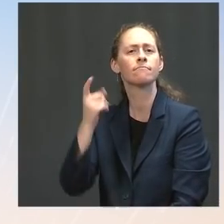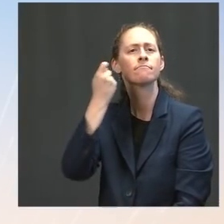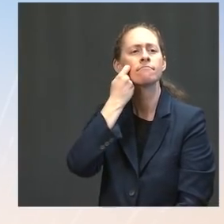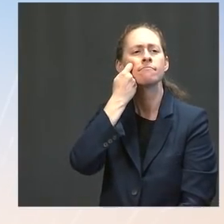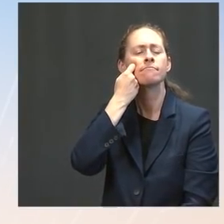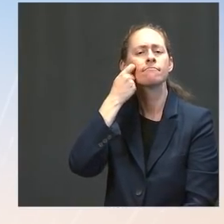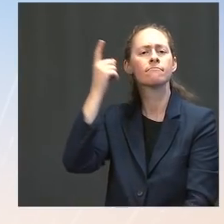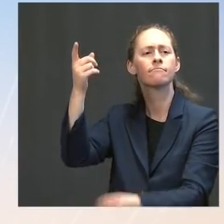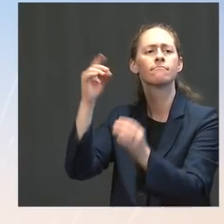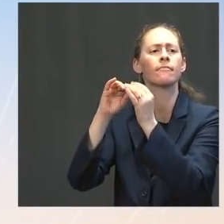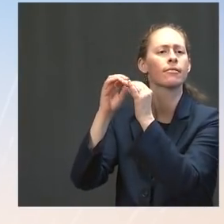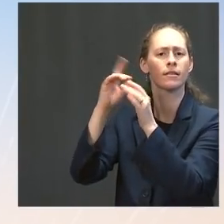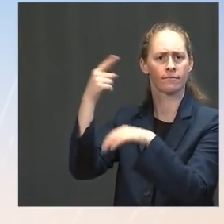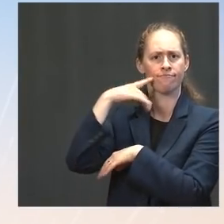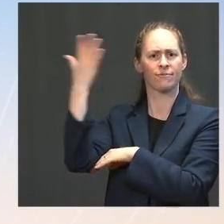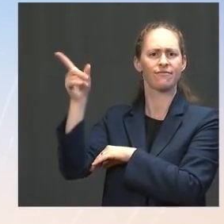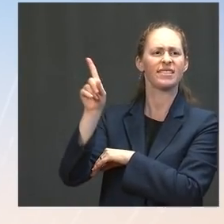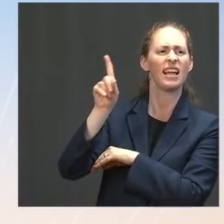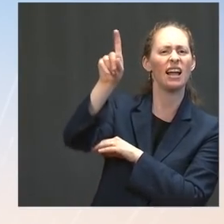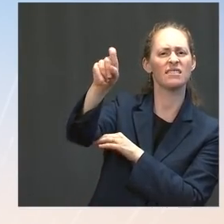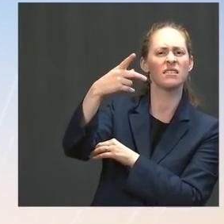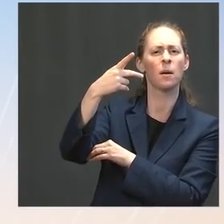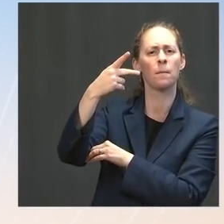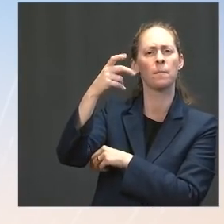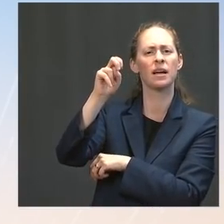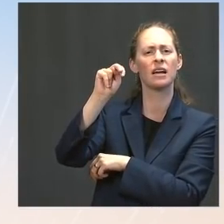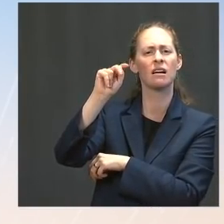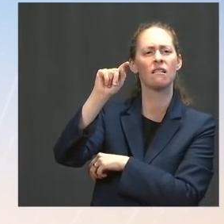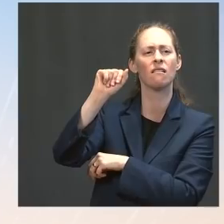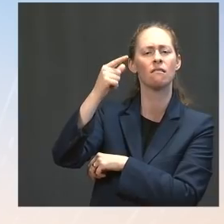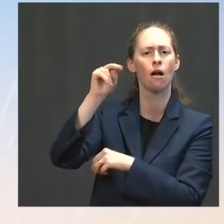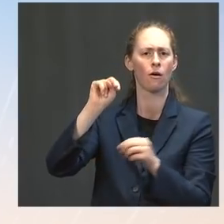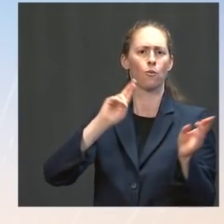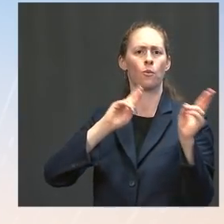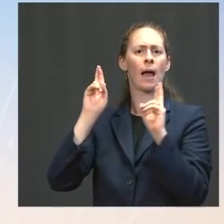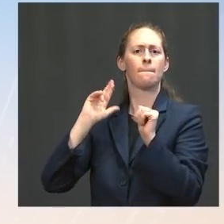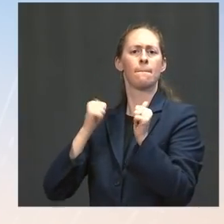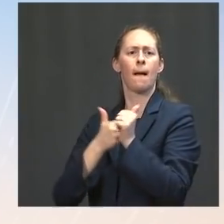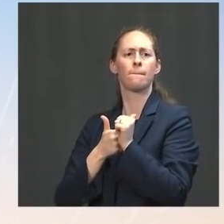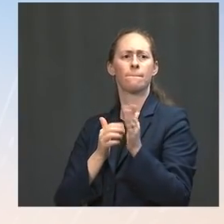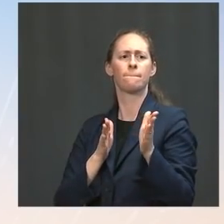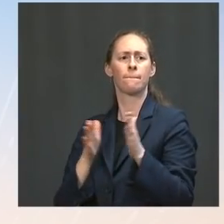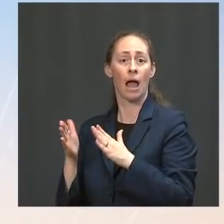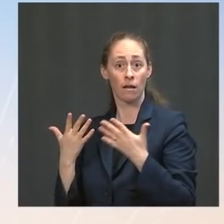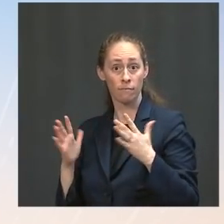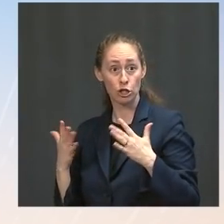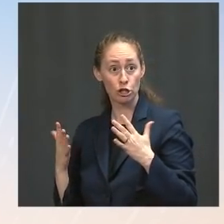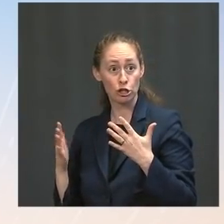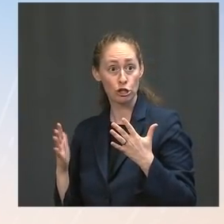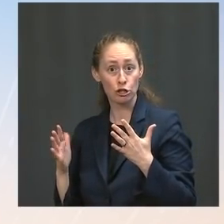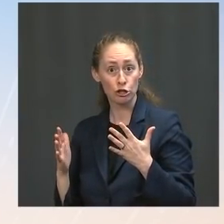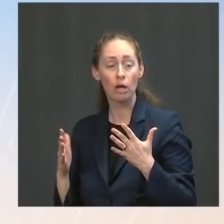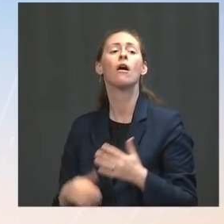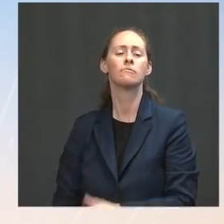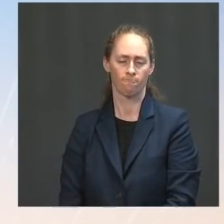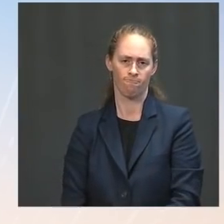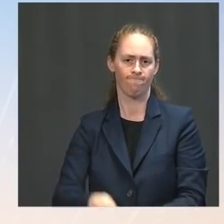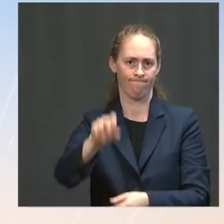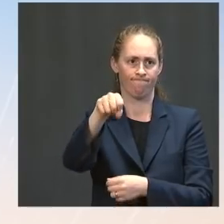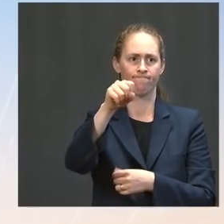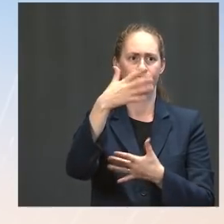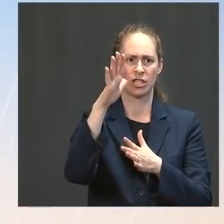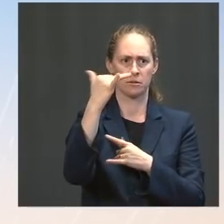federal government to put in place clear guidelines, clear best practices, and the private sector to take